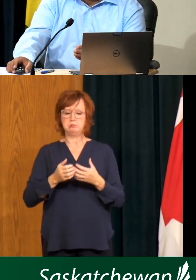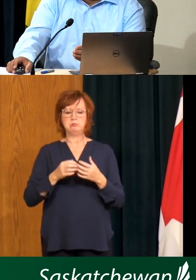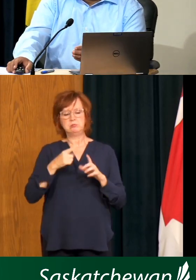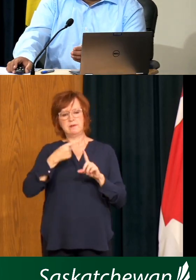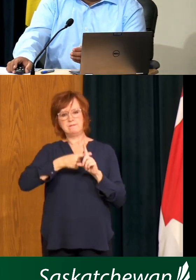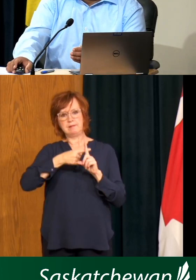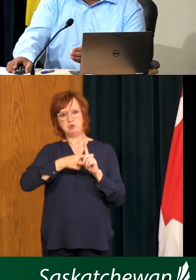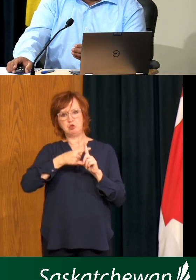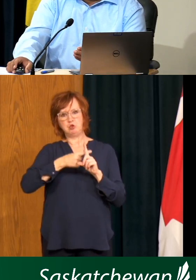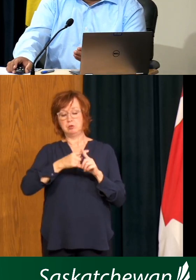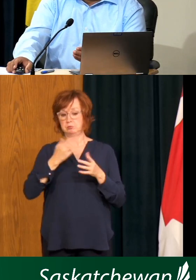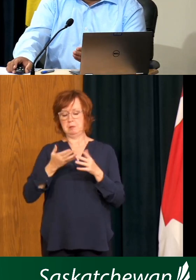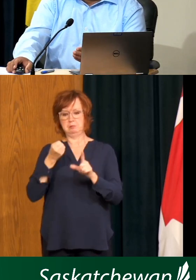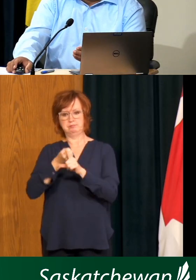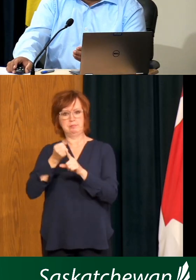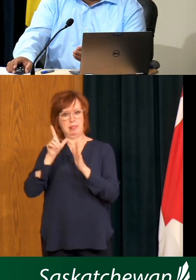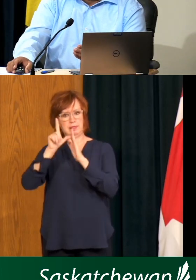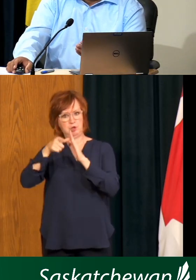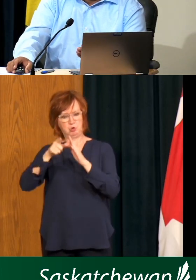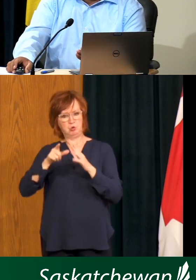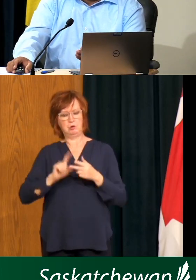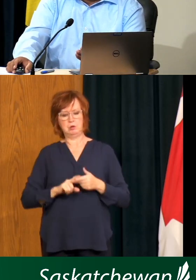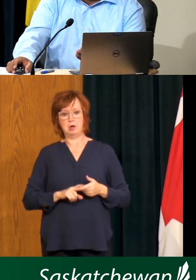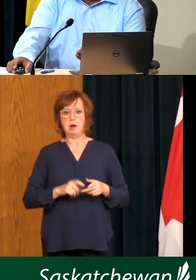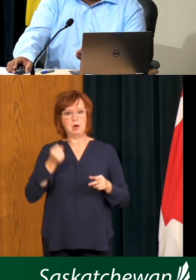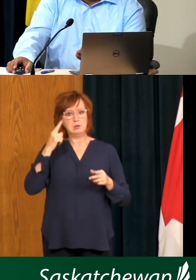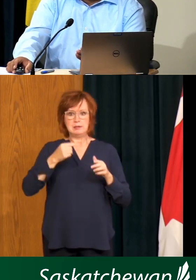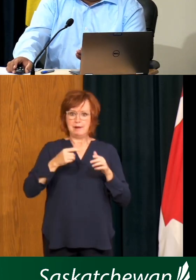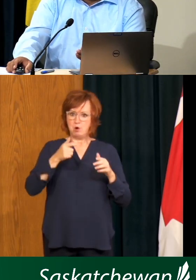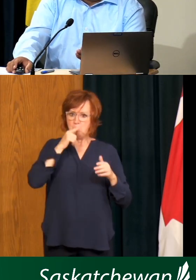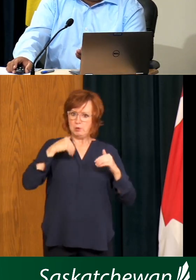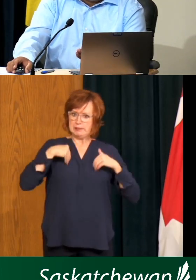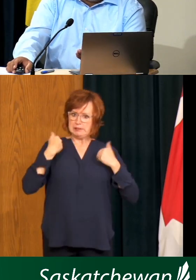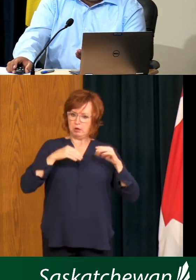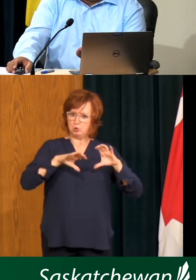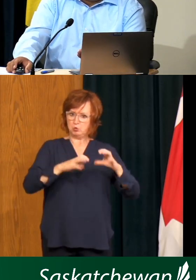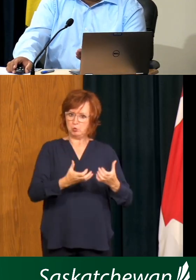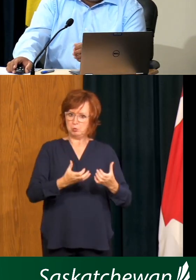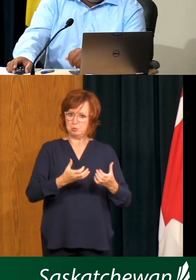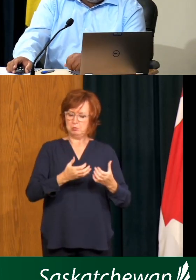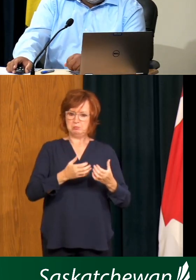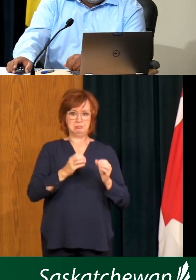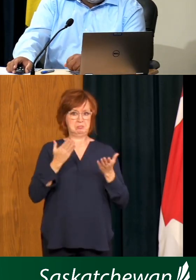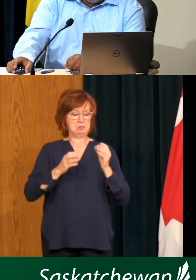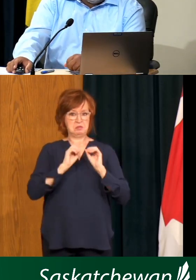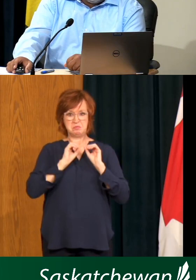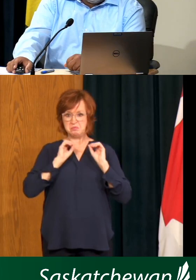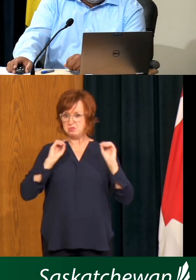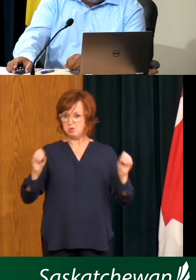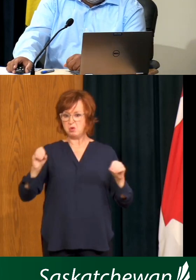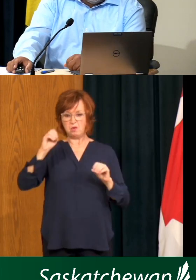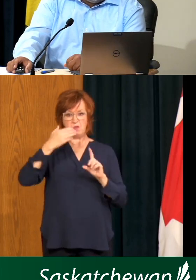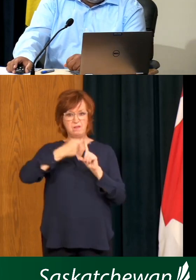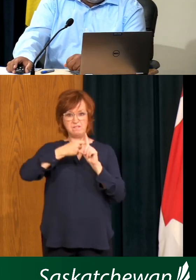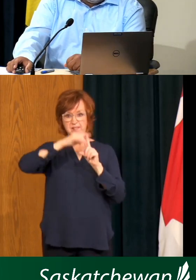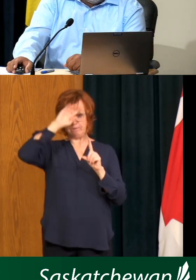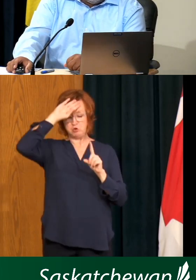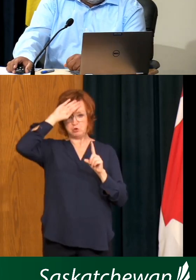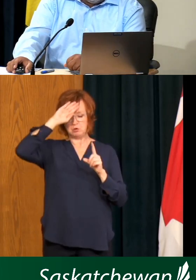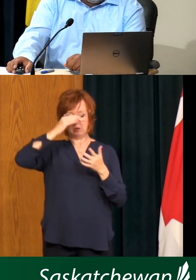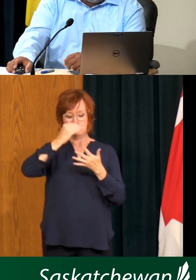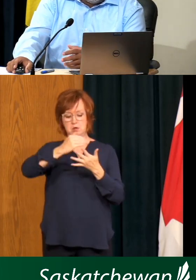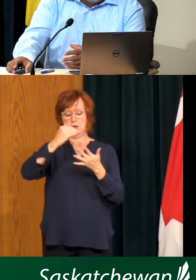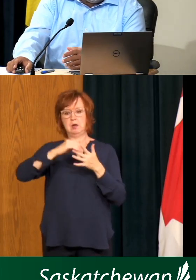can come later, or if you're younger or have a very mild illness, there may be no fever, so that's worth remembering. Headache seems to